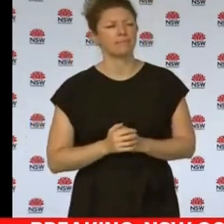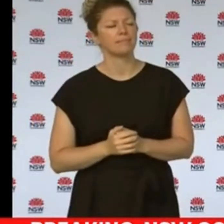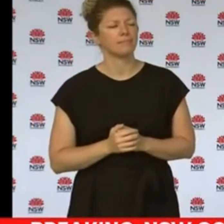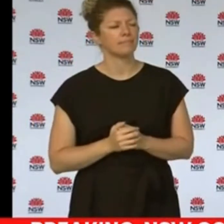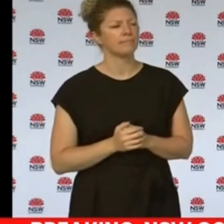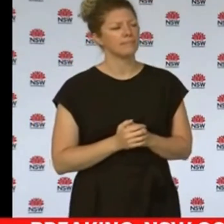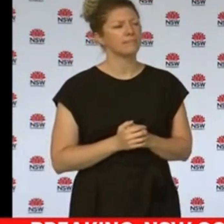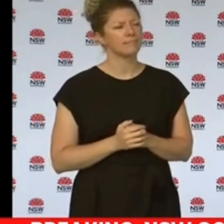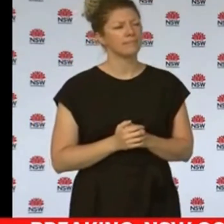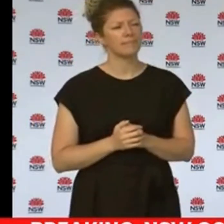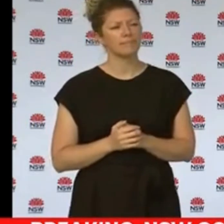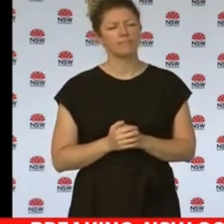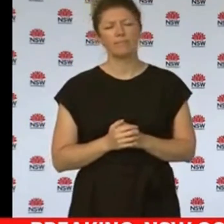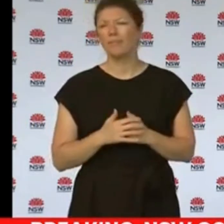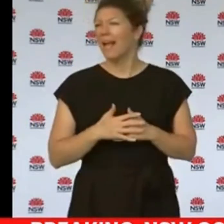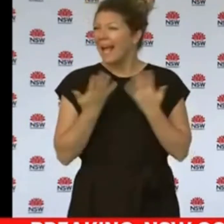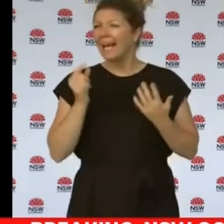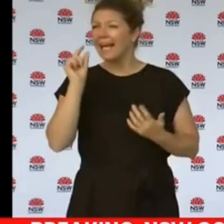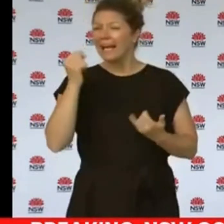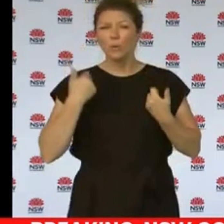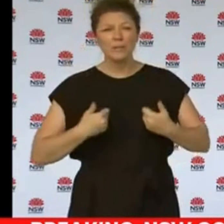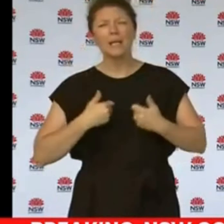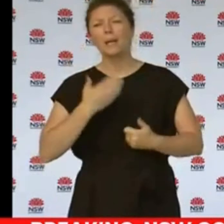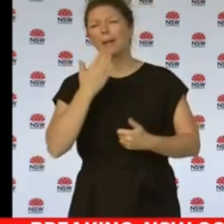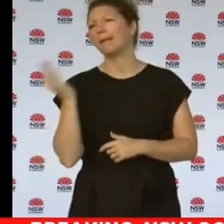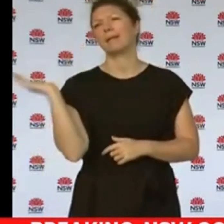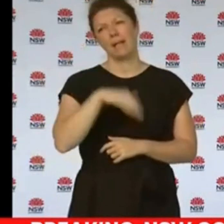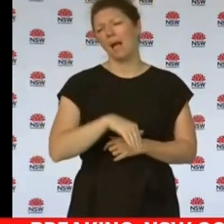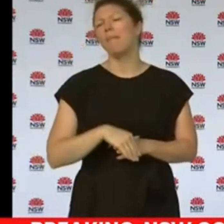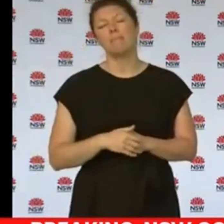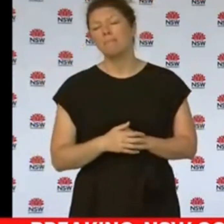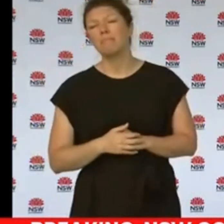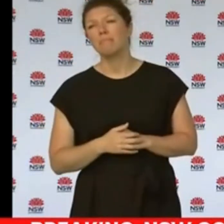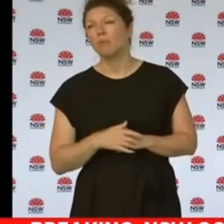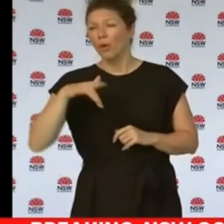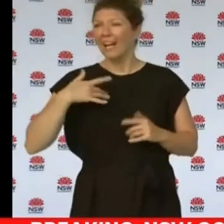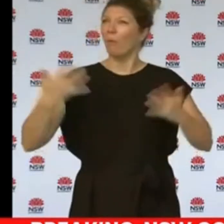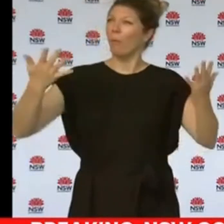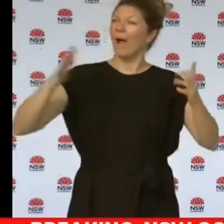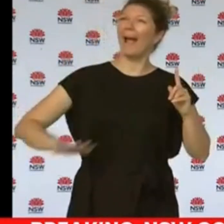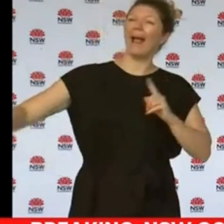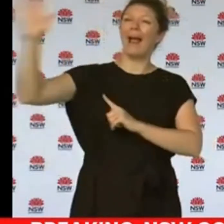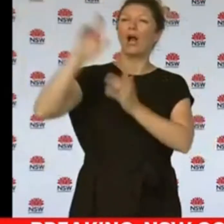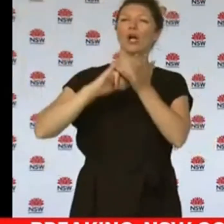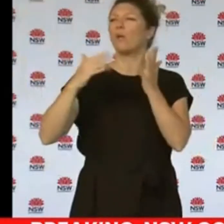also need to have the community coming forward with the most minimal of symptoms. And that applies regardless of where you are in the